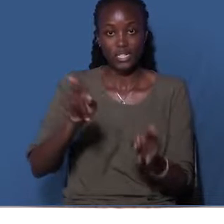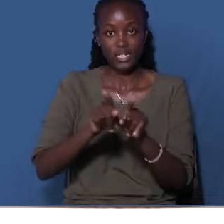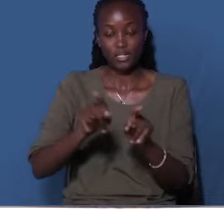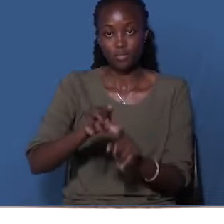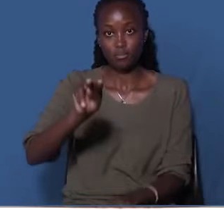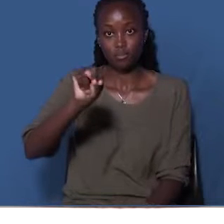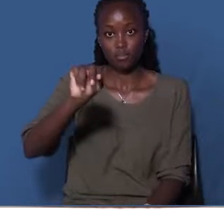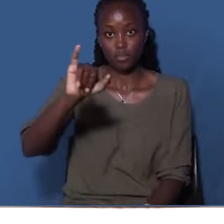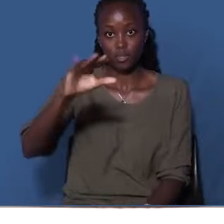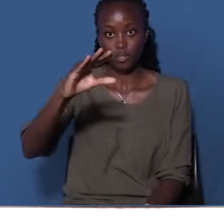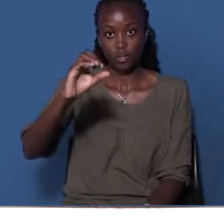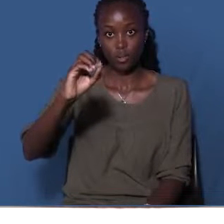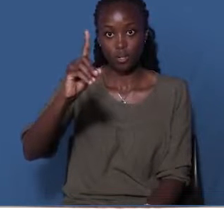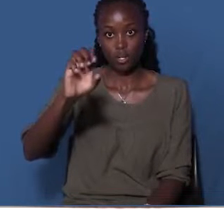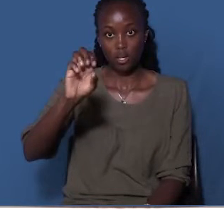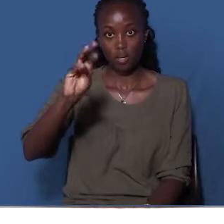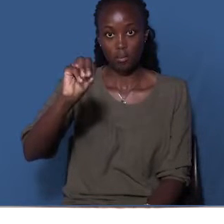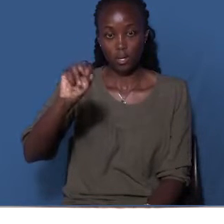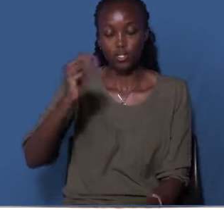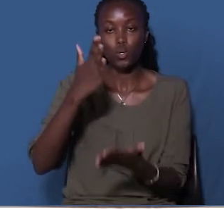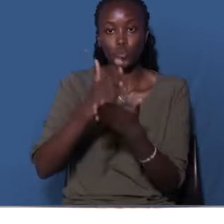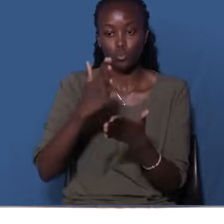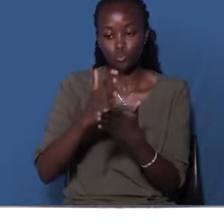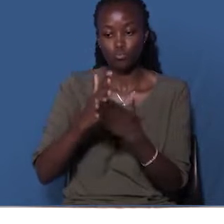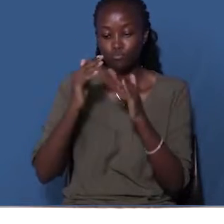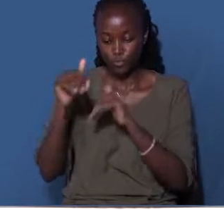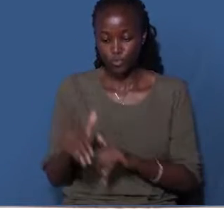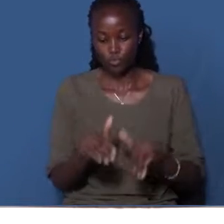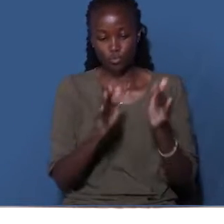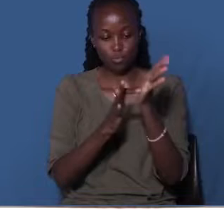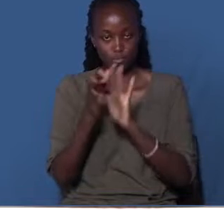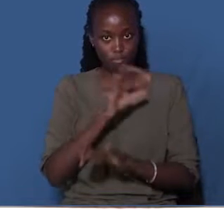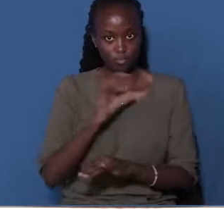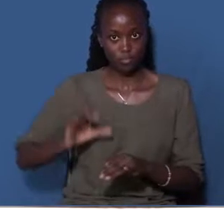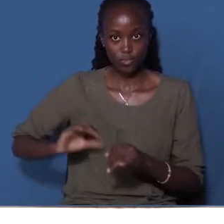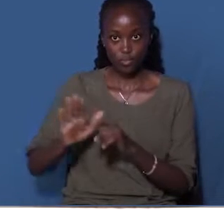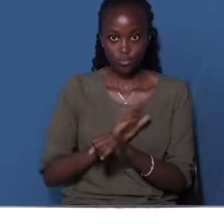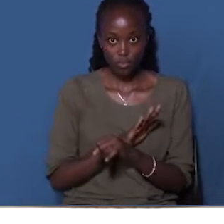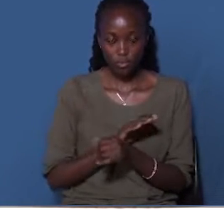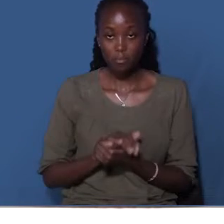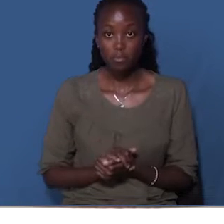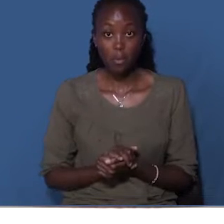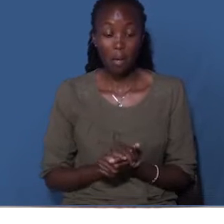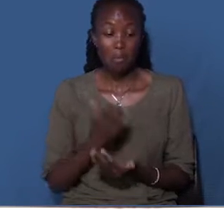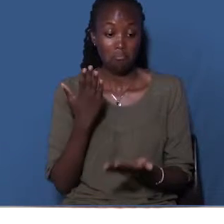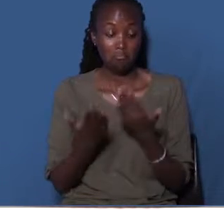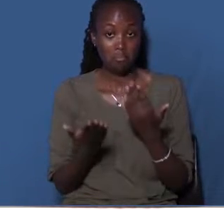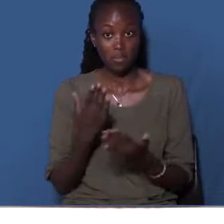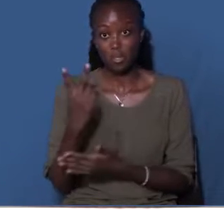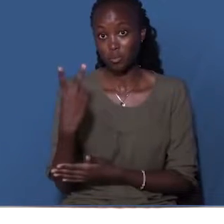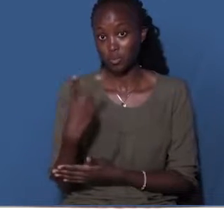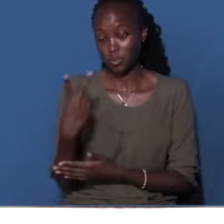to this judgment was done without them being present. And so it is likely that Joseph